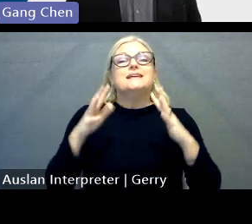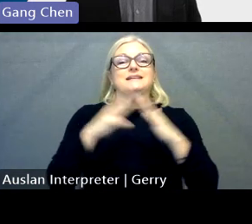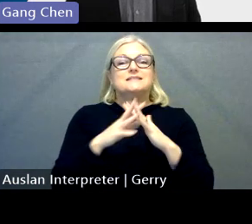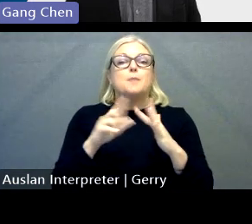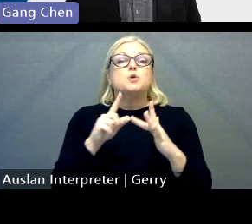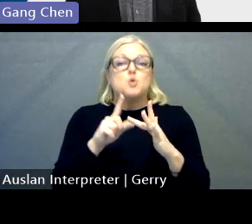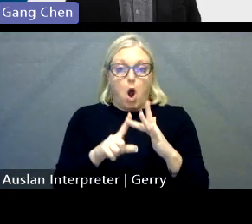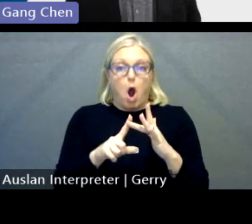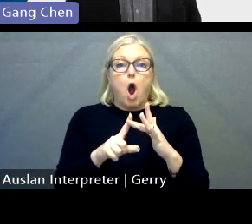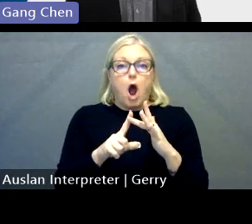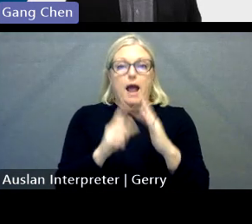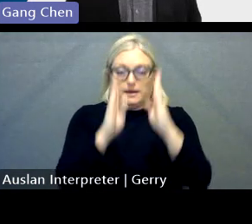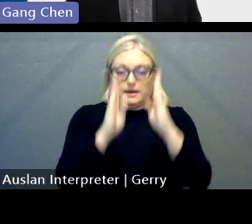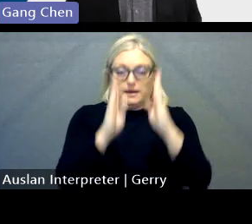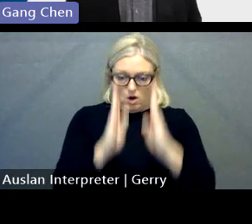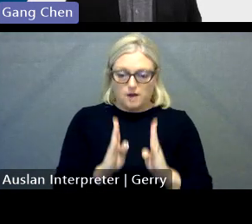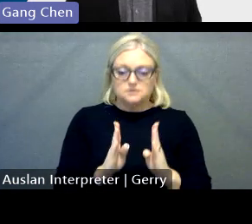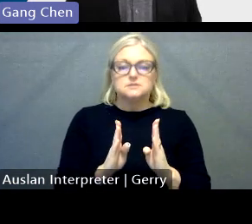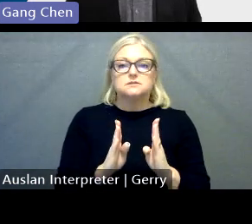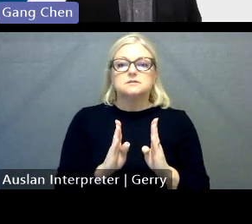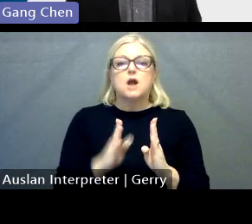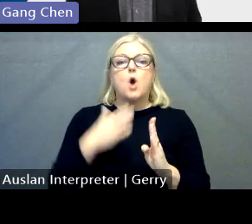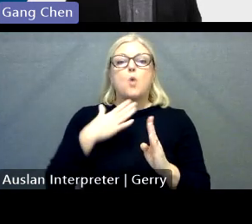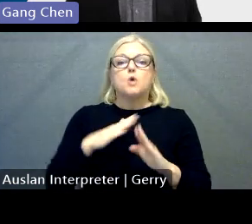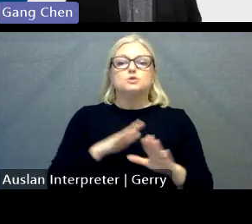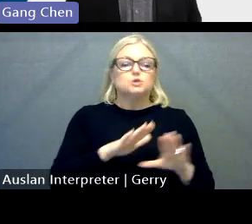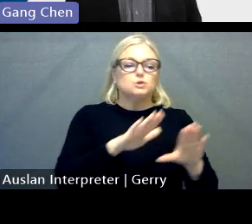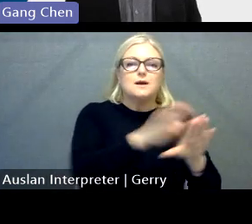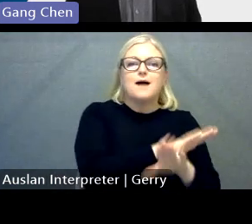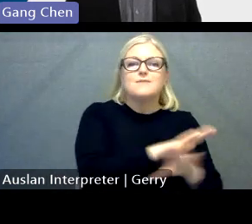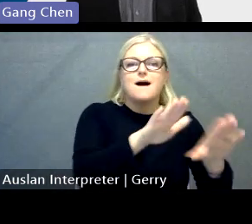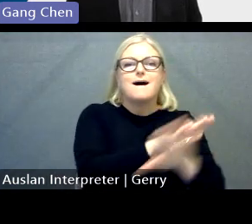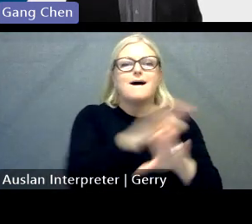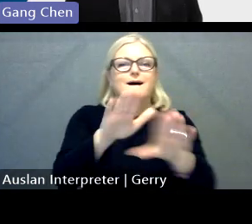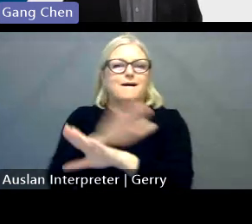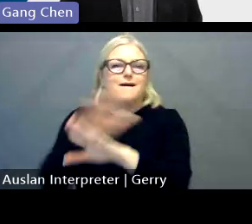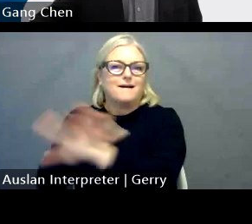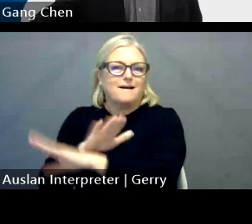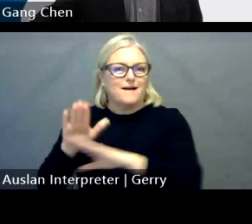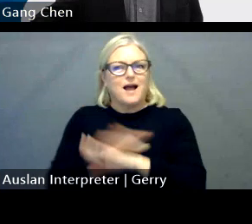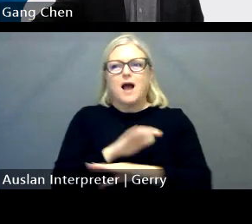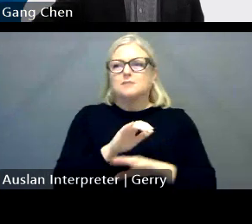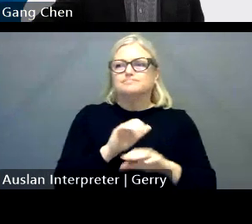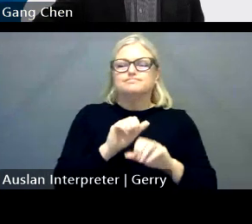how it covers on different areas of people's life.